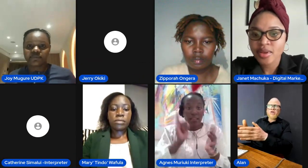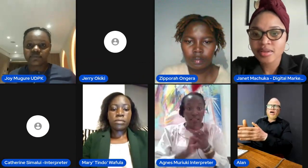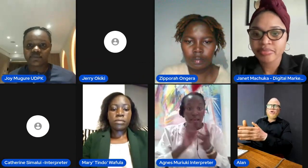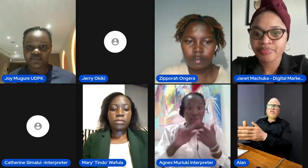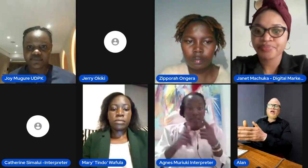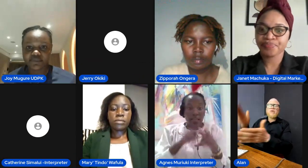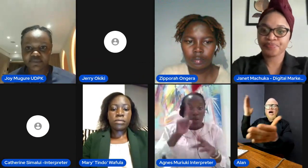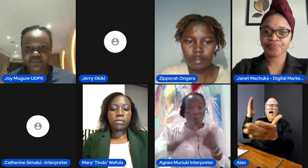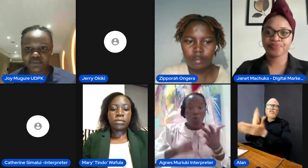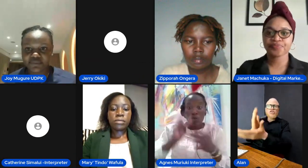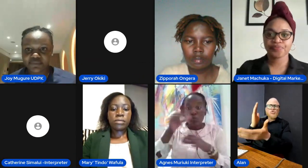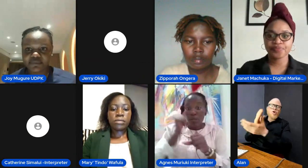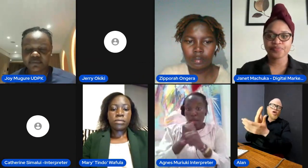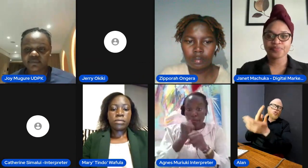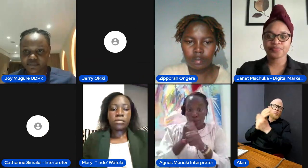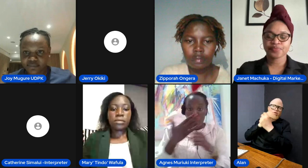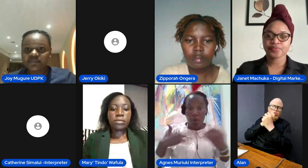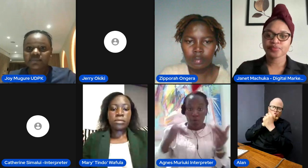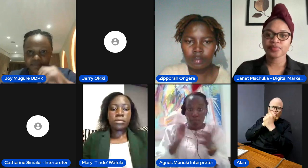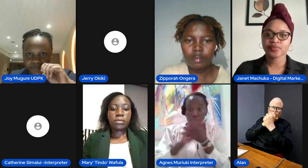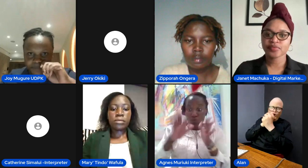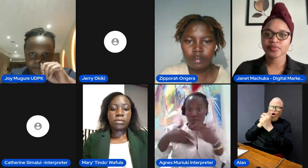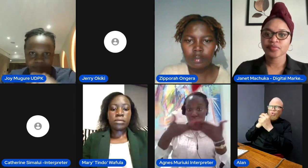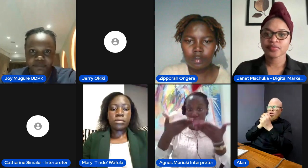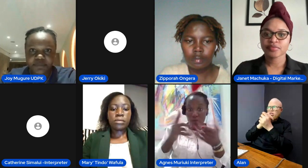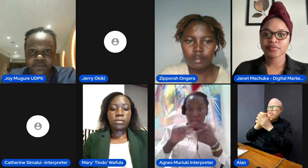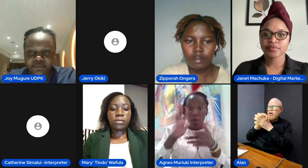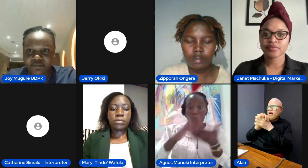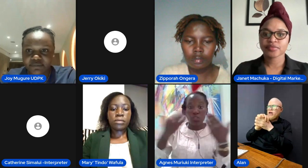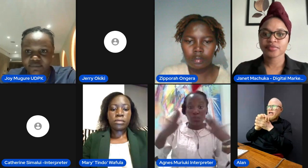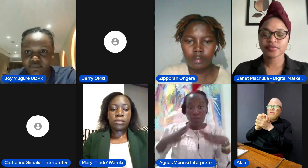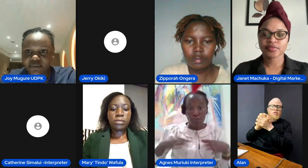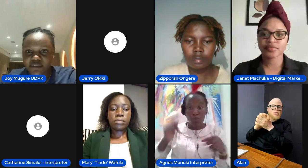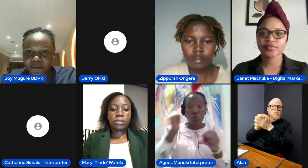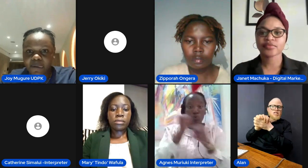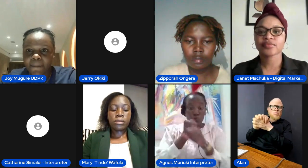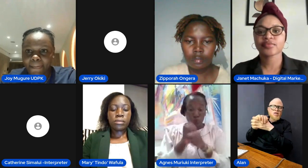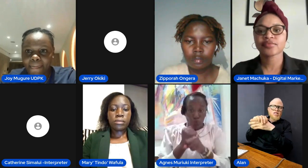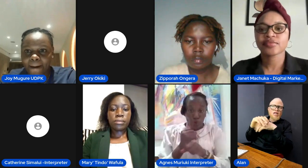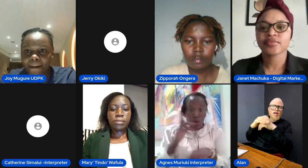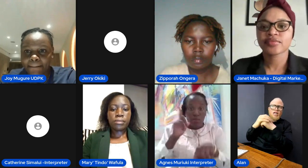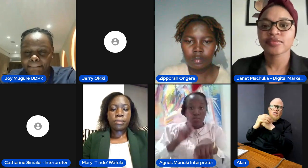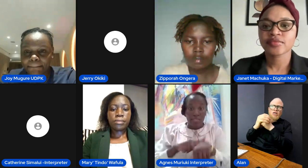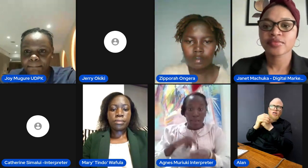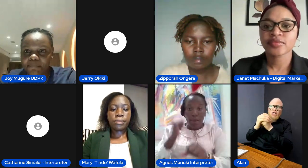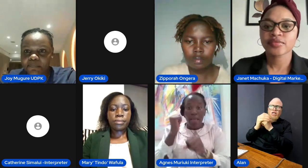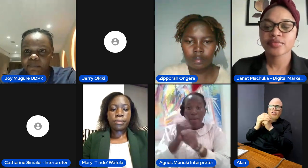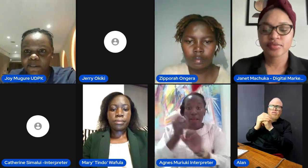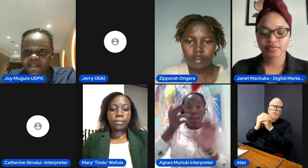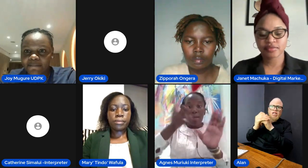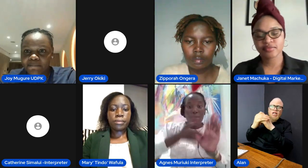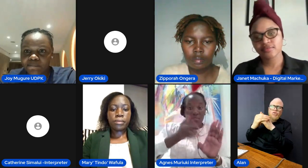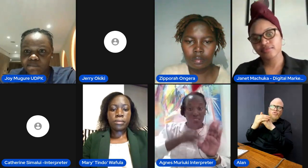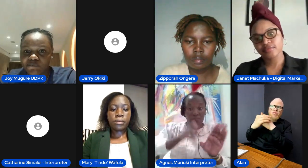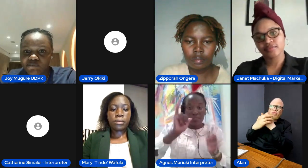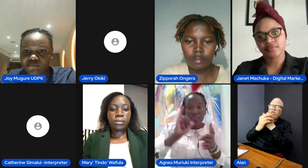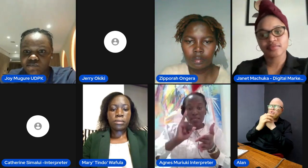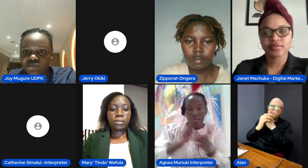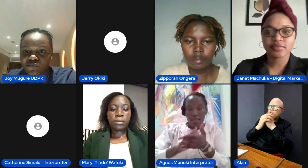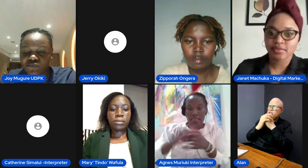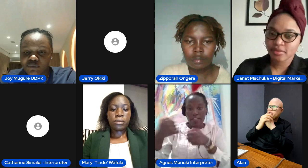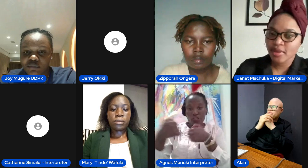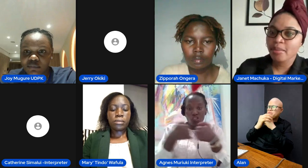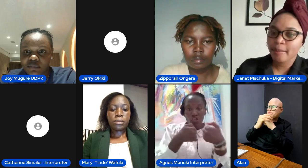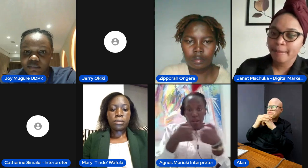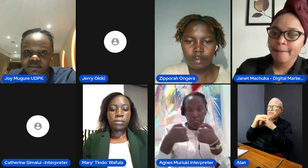want to be the outcome, and this is what I want people to do once I am done participating in this particular trend. Back